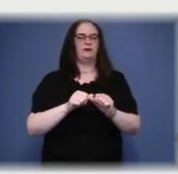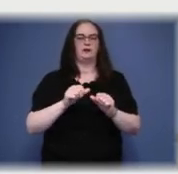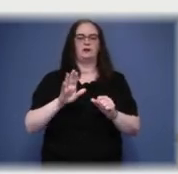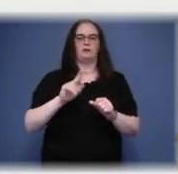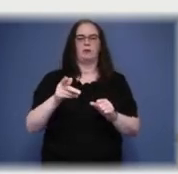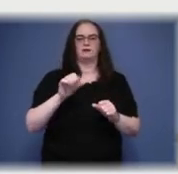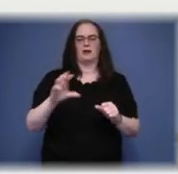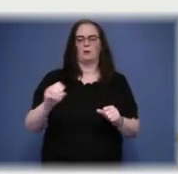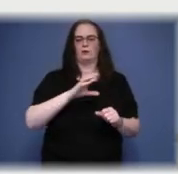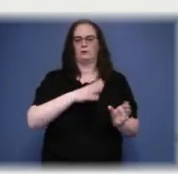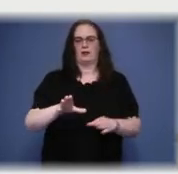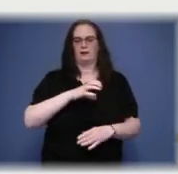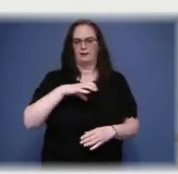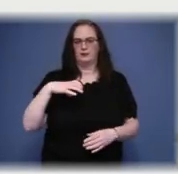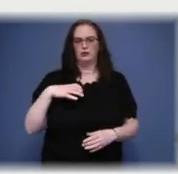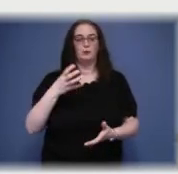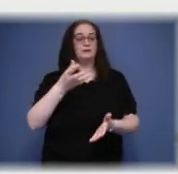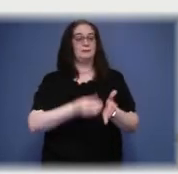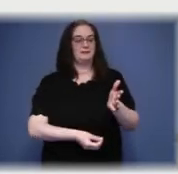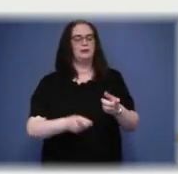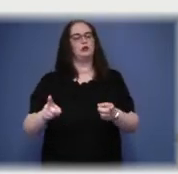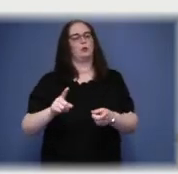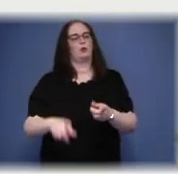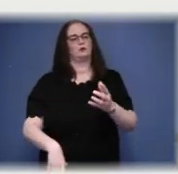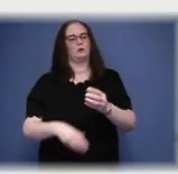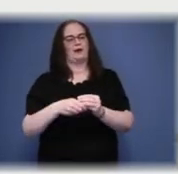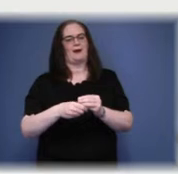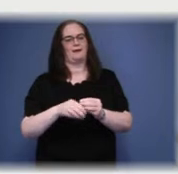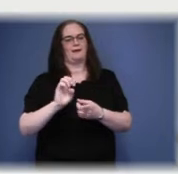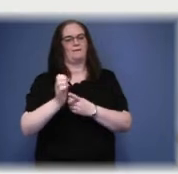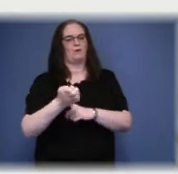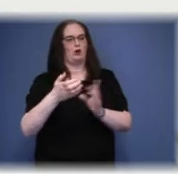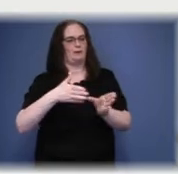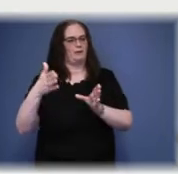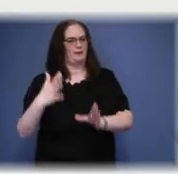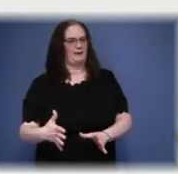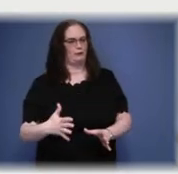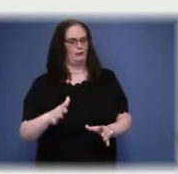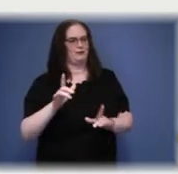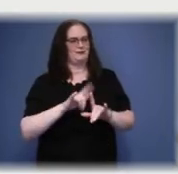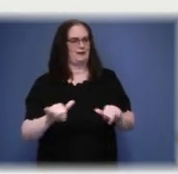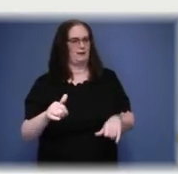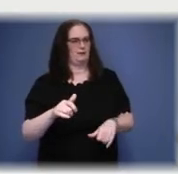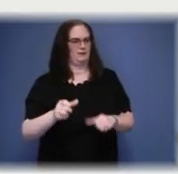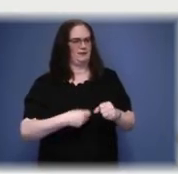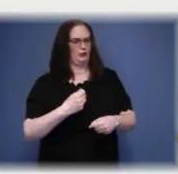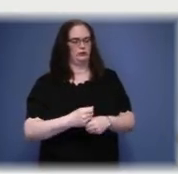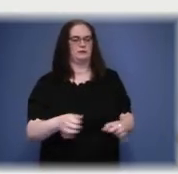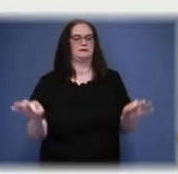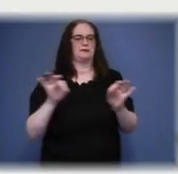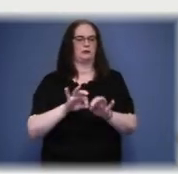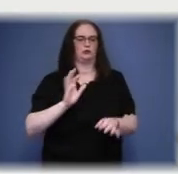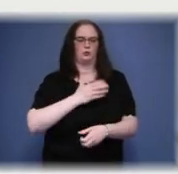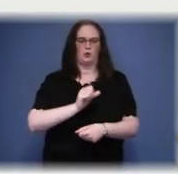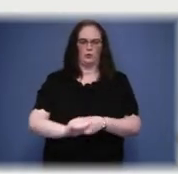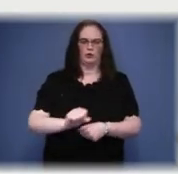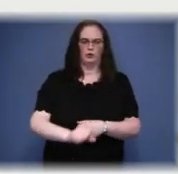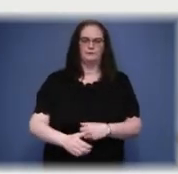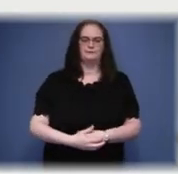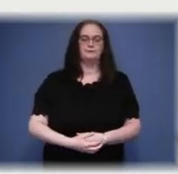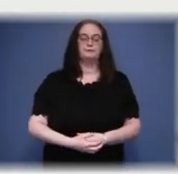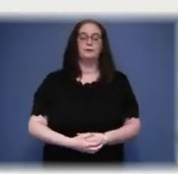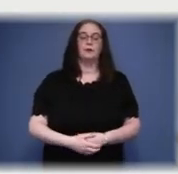Planning Commission. What's missing there is you also added an environmental planner that same year, who has been essential to our work.